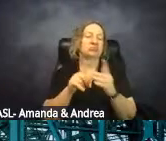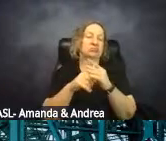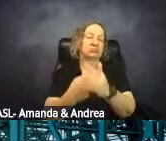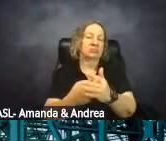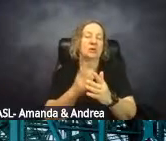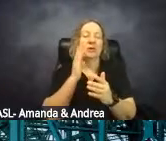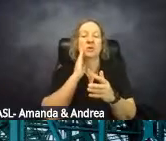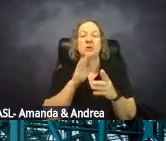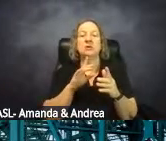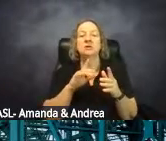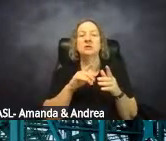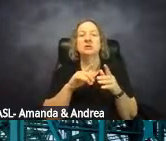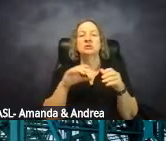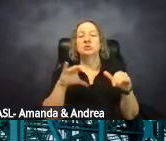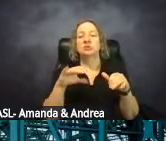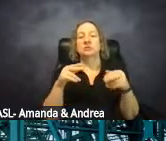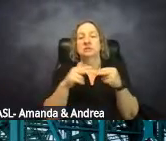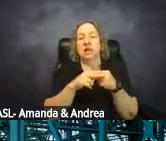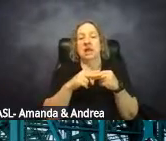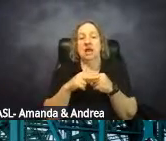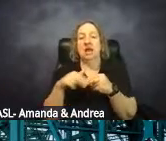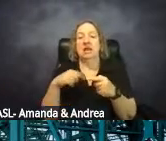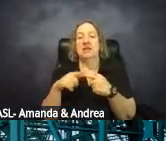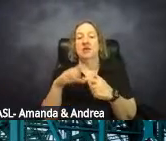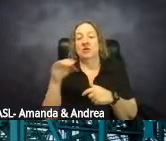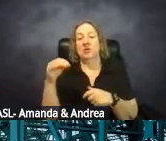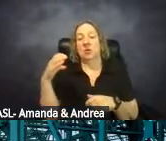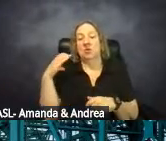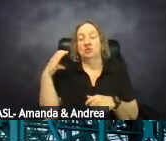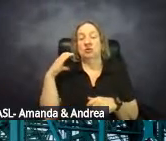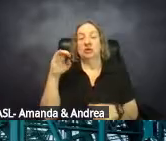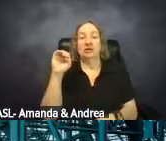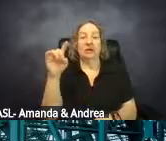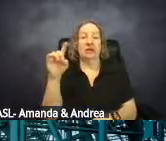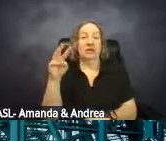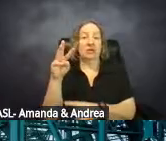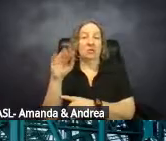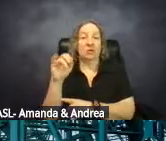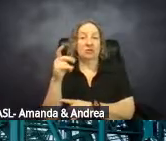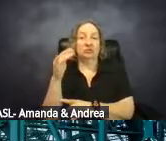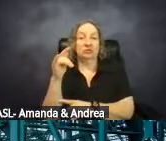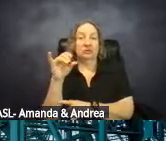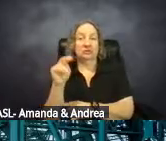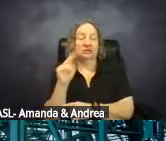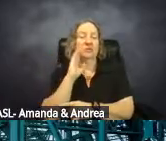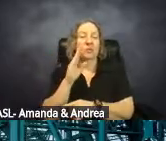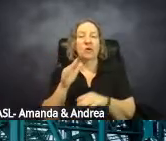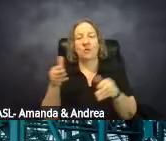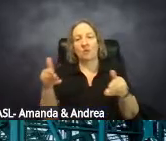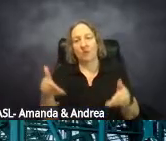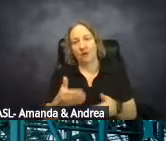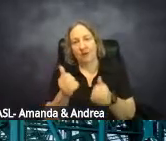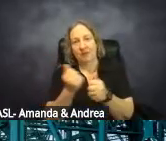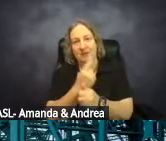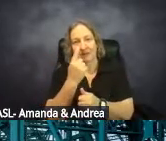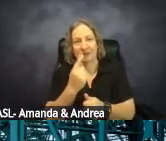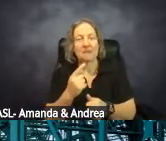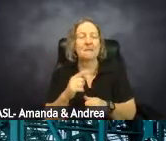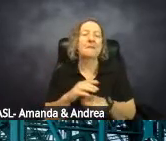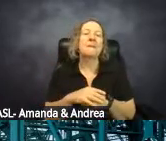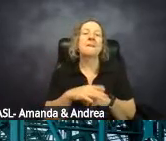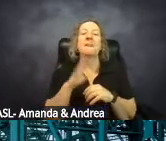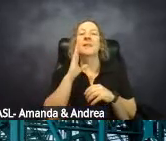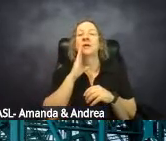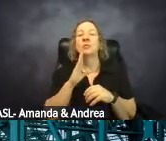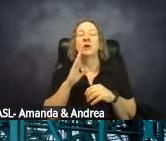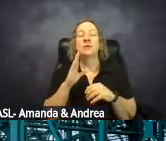our co-chair, Ed Washington, will welcome the group. So with that, we'll move over to some